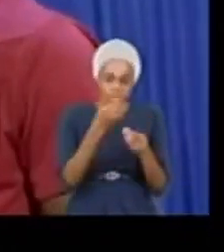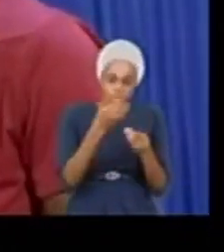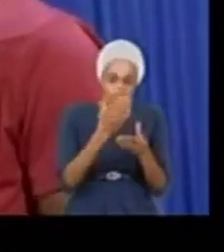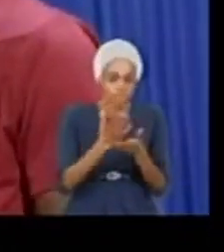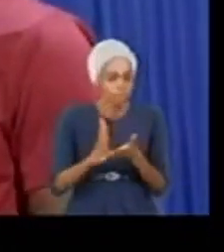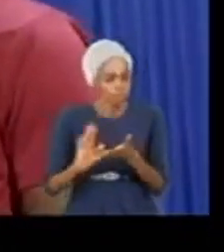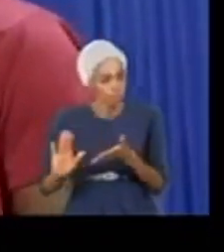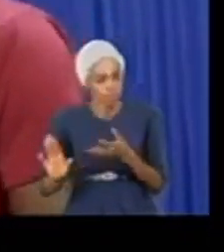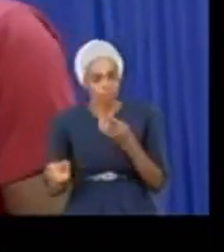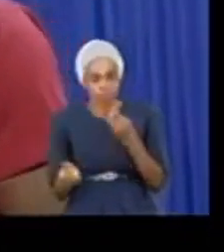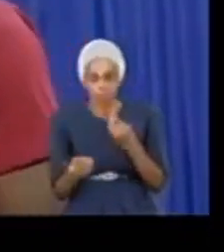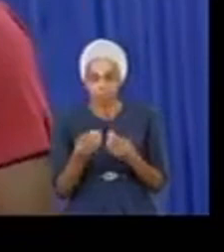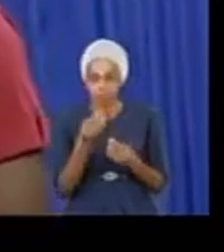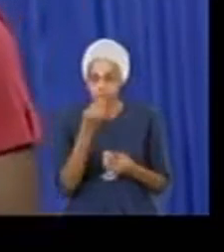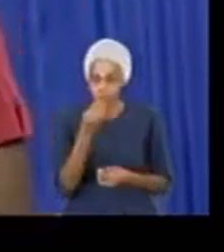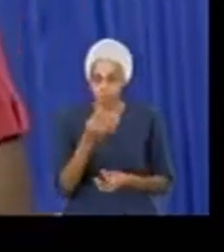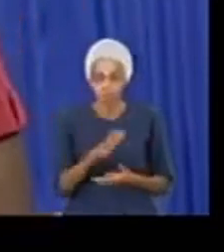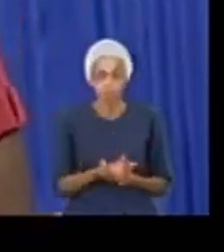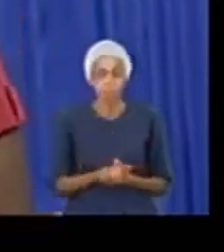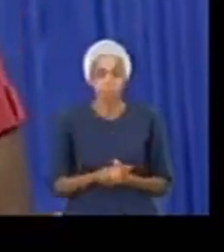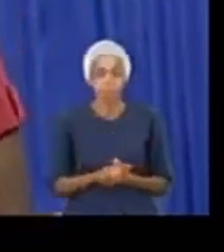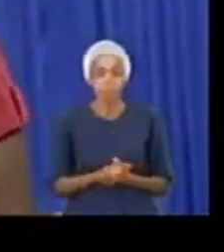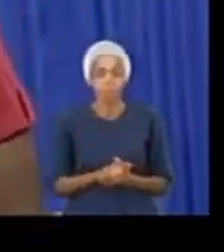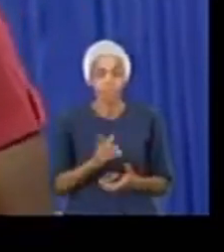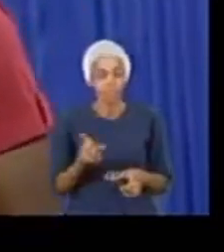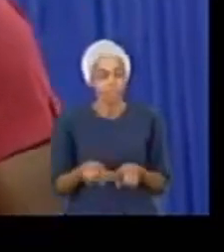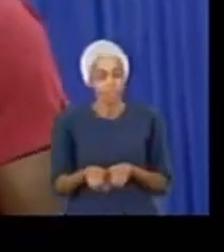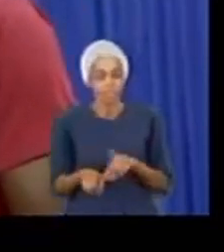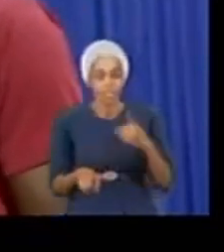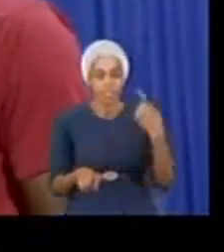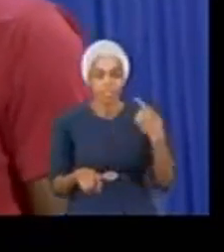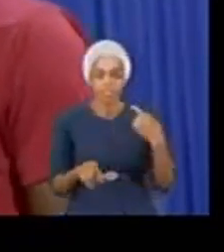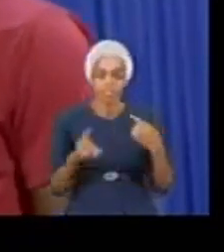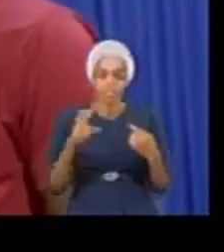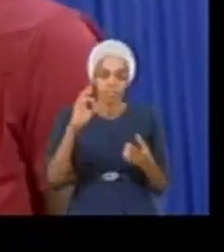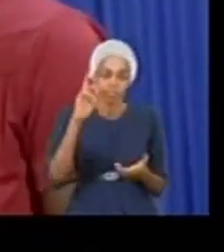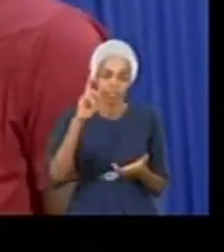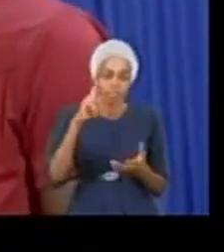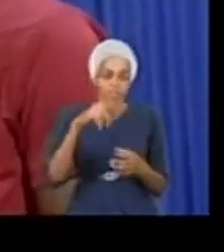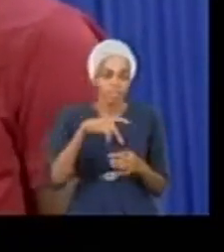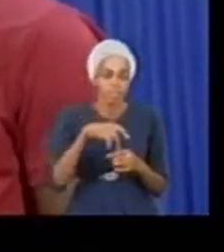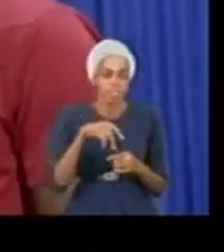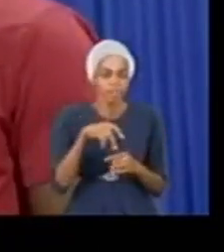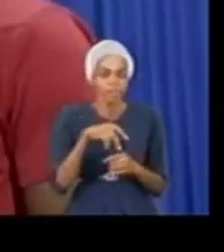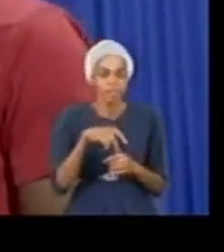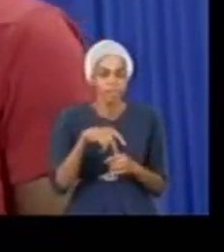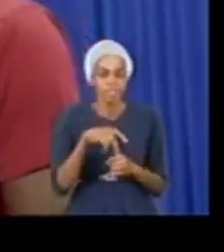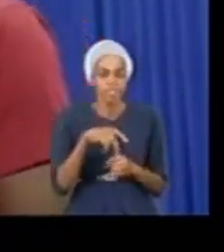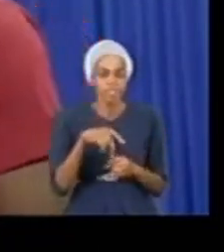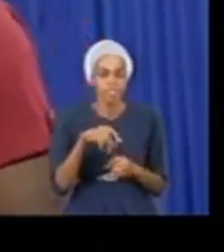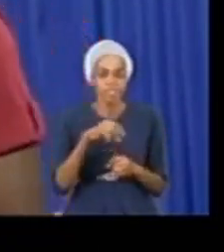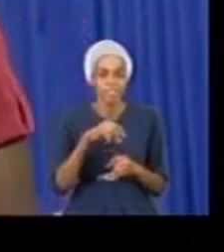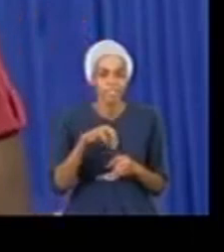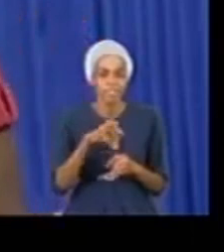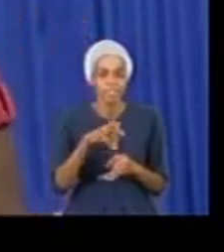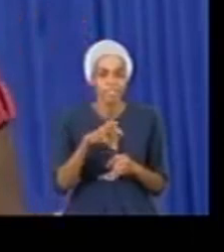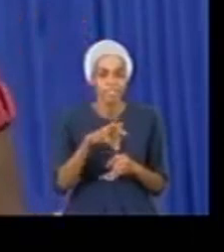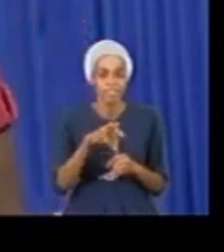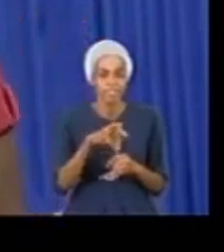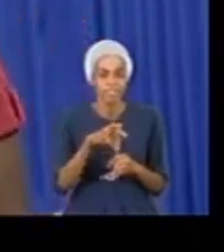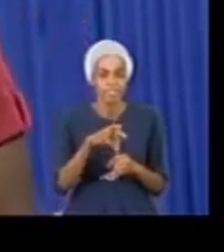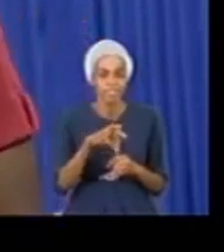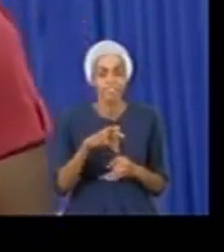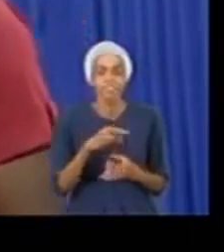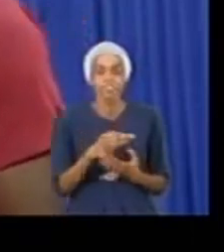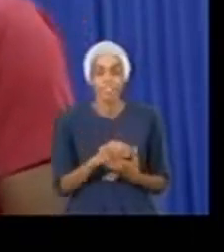coke, and beans, that those food triggers the ulcer. So during the GCK